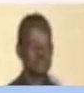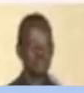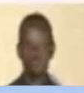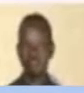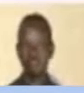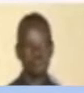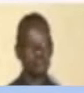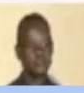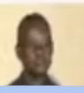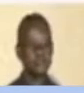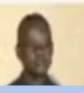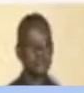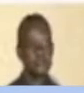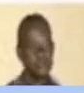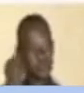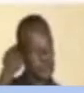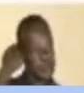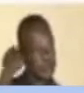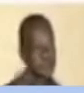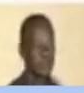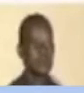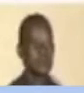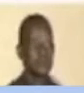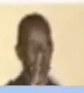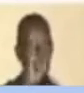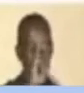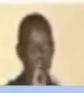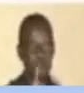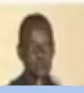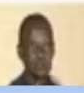The ministry has developed a guideline